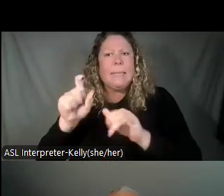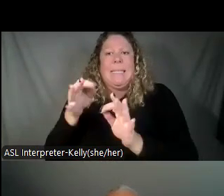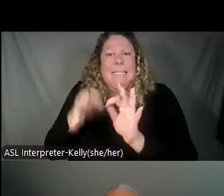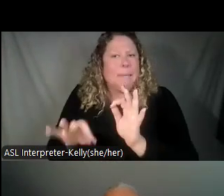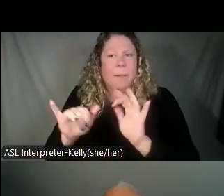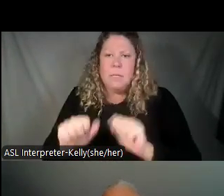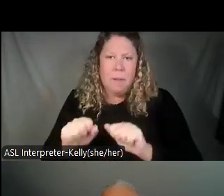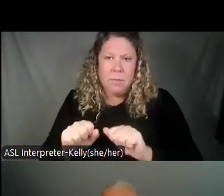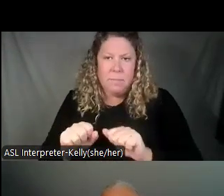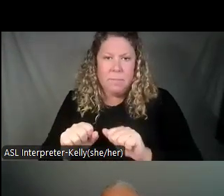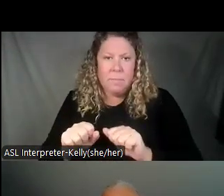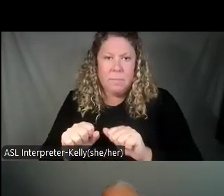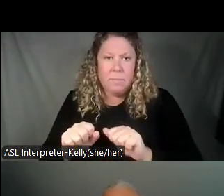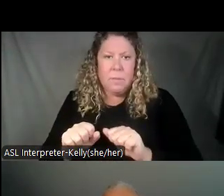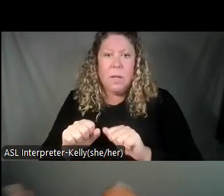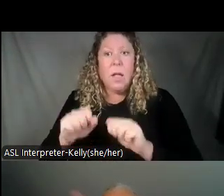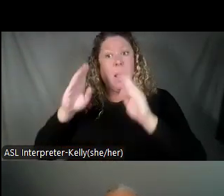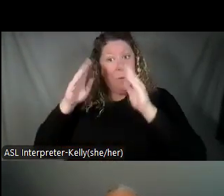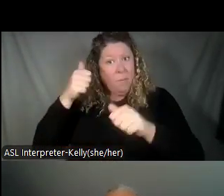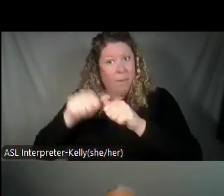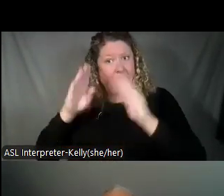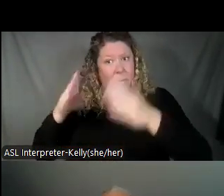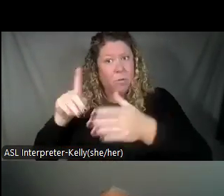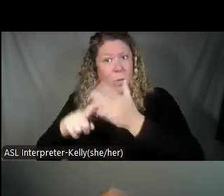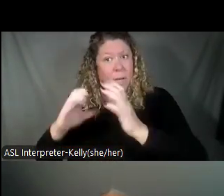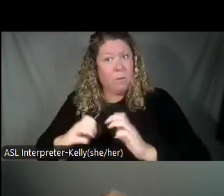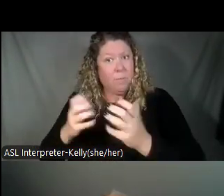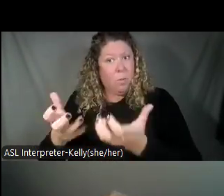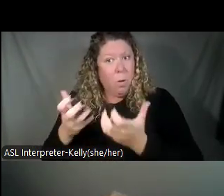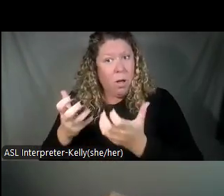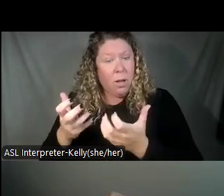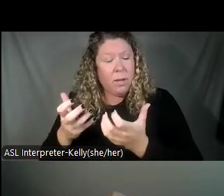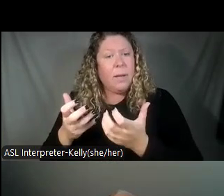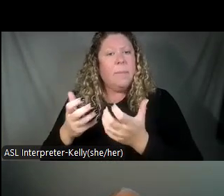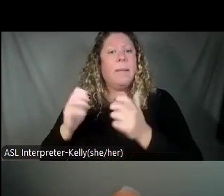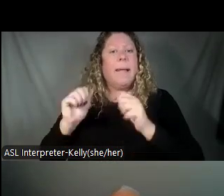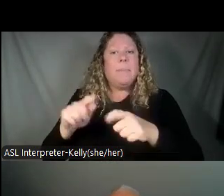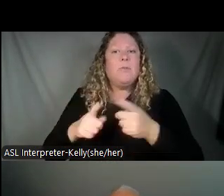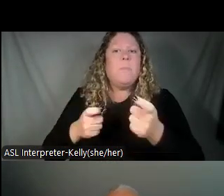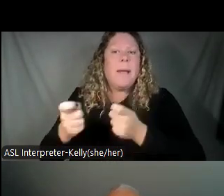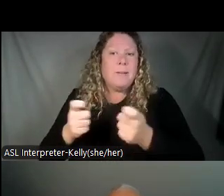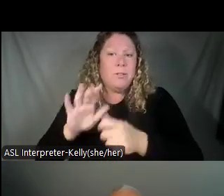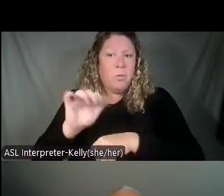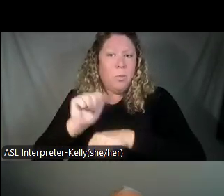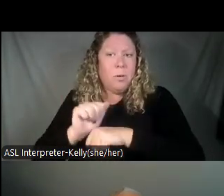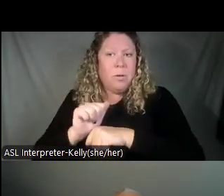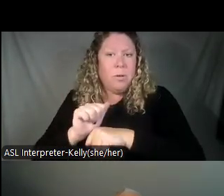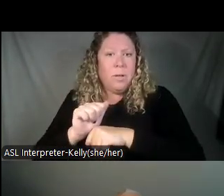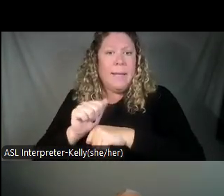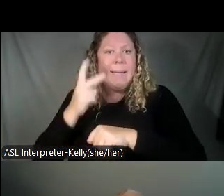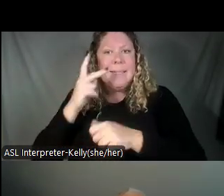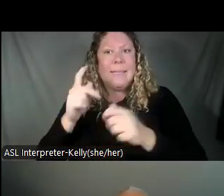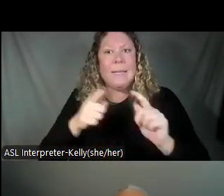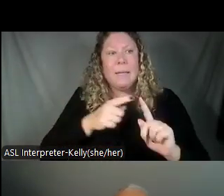to focus on what the customer wants, but being able to manage our work and telling how far we are in our work. It